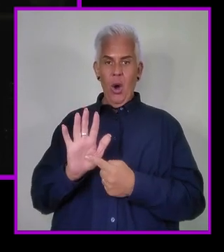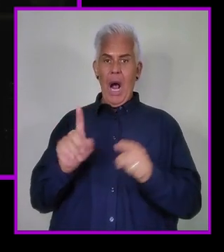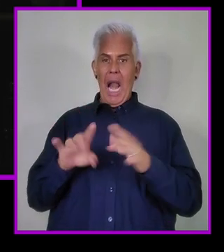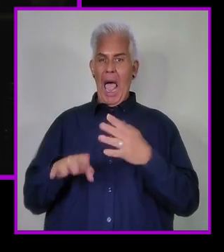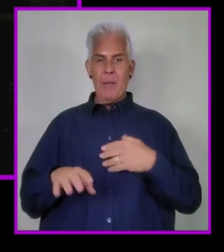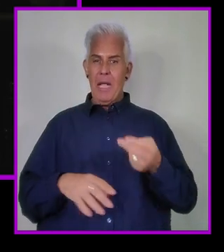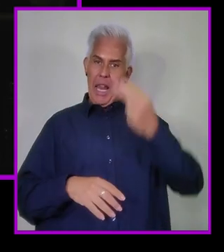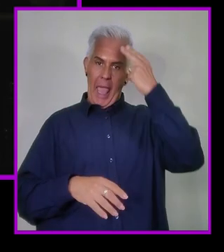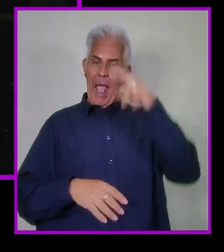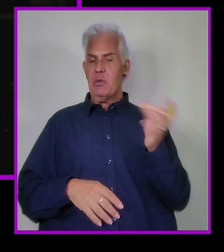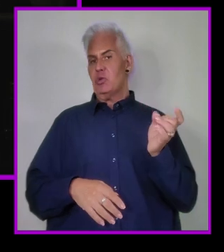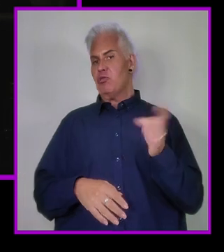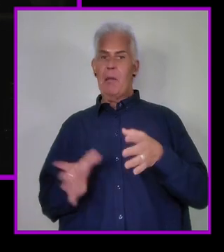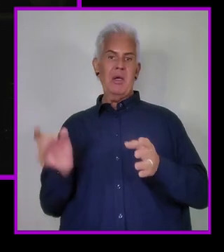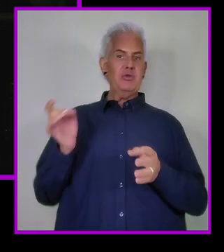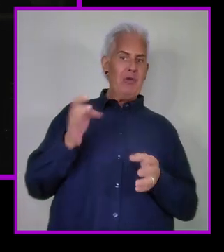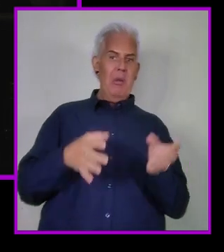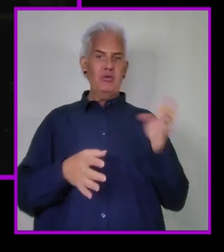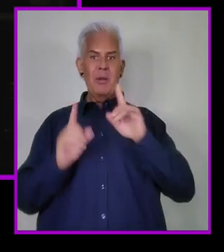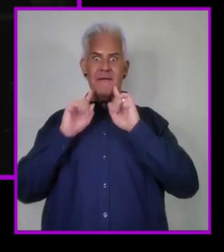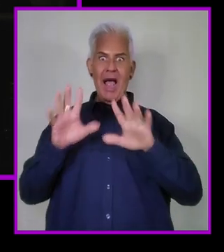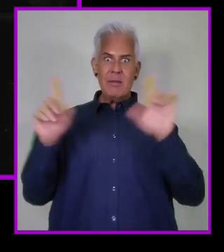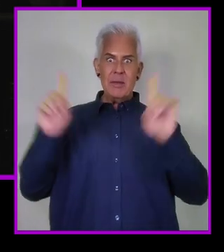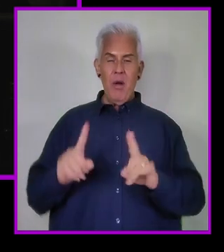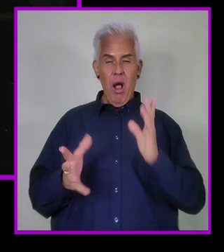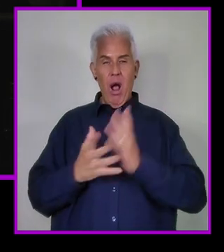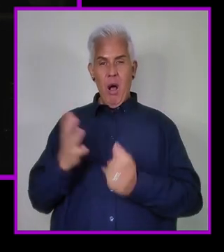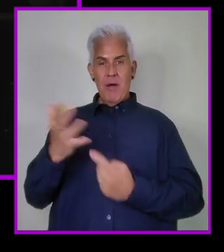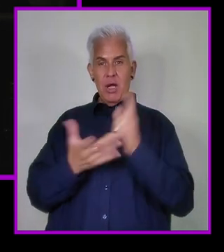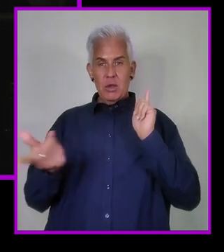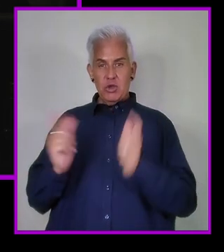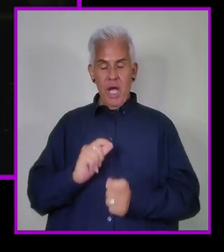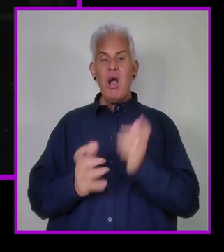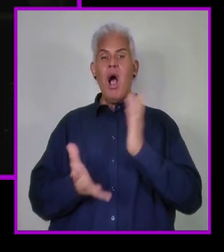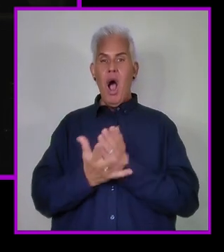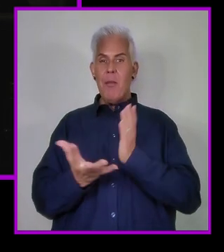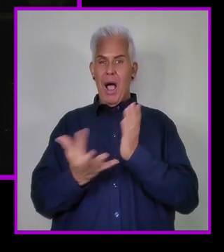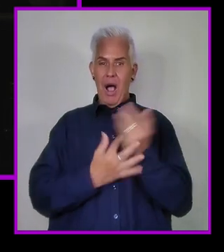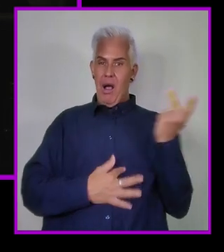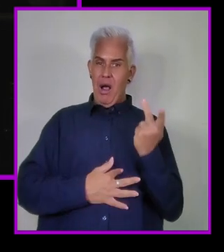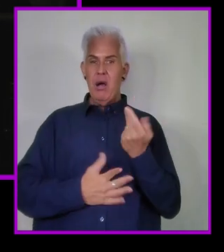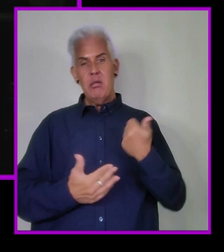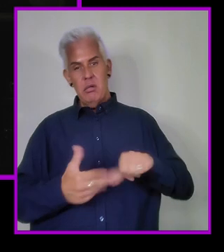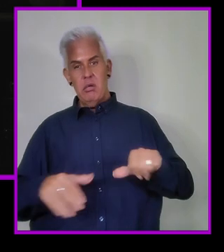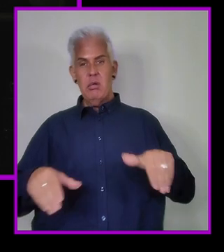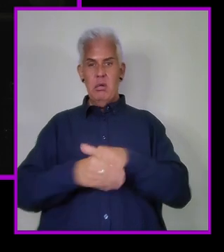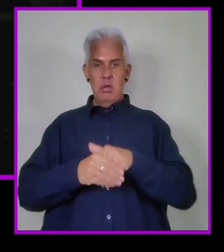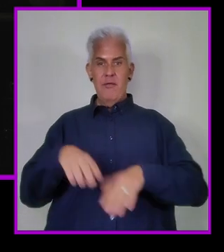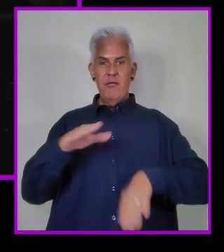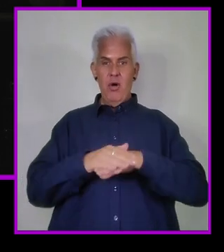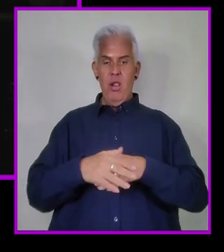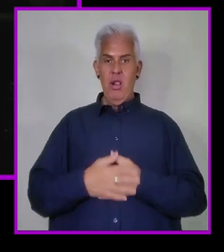way how the event had been really transformed to make it inclusive for David and I to be able to fully participate. Yeah, and it's also